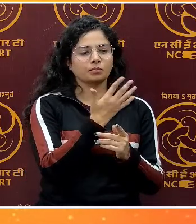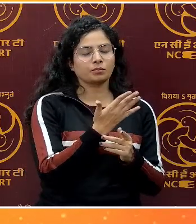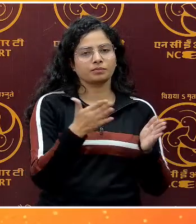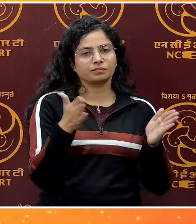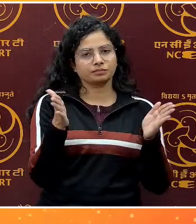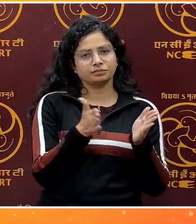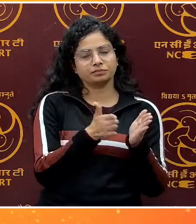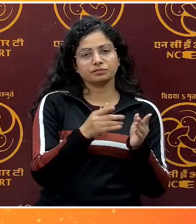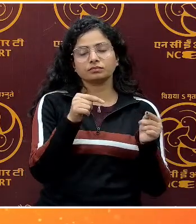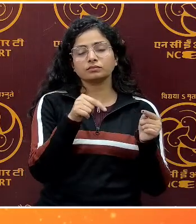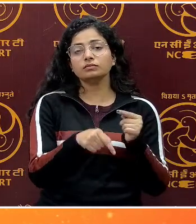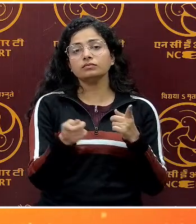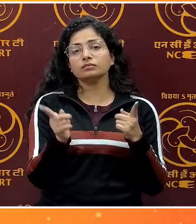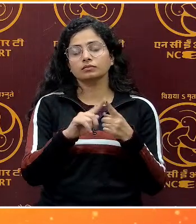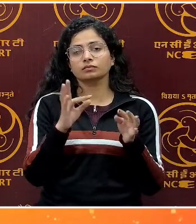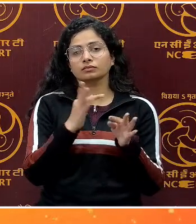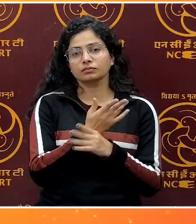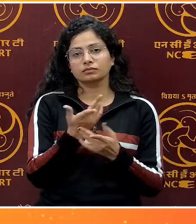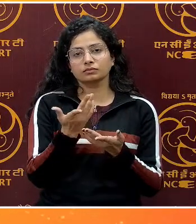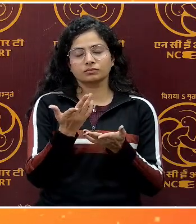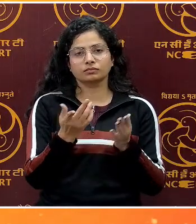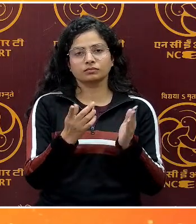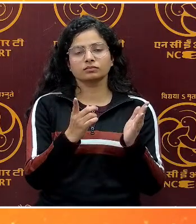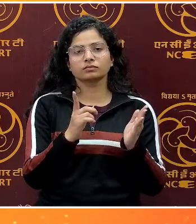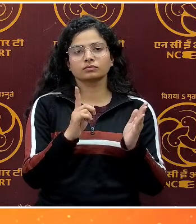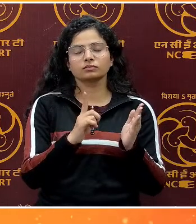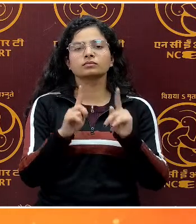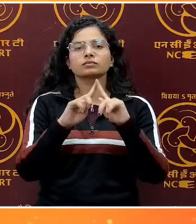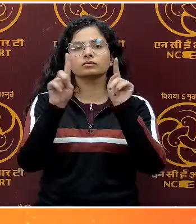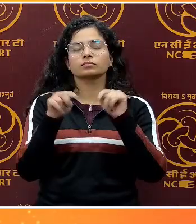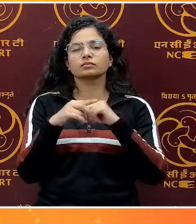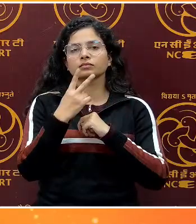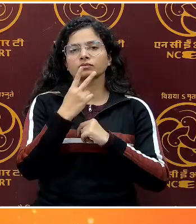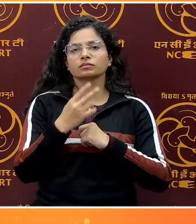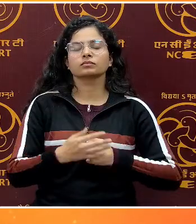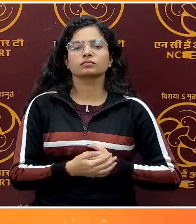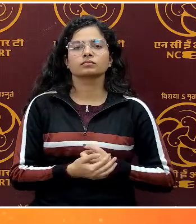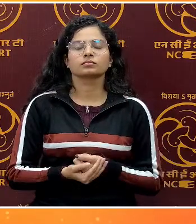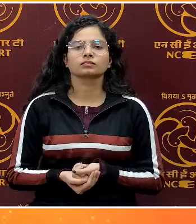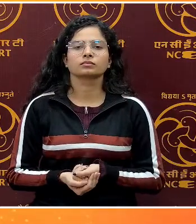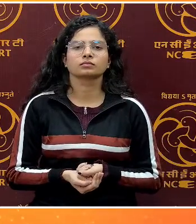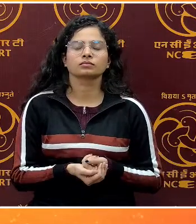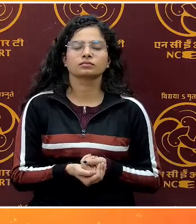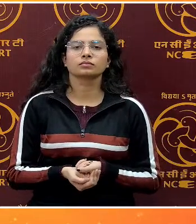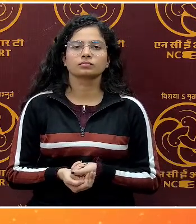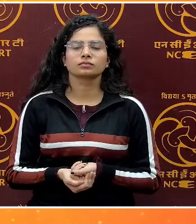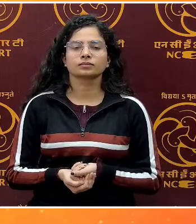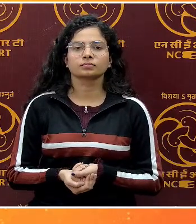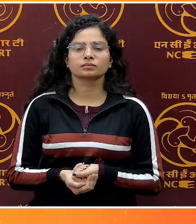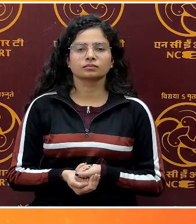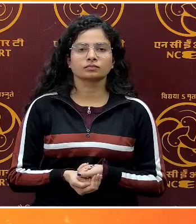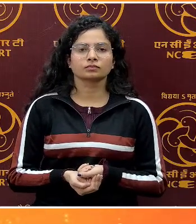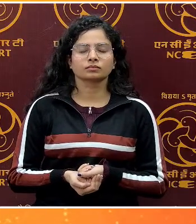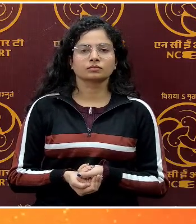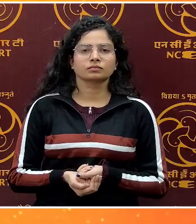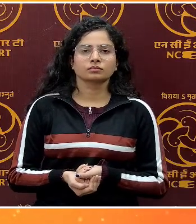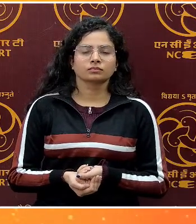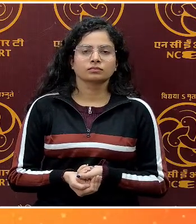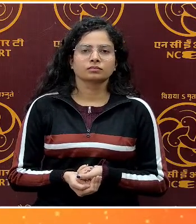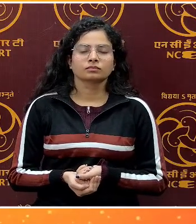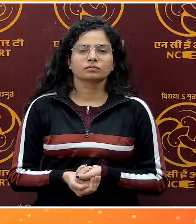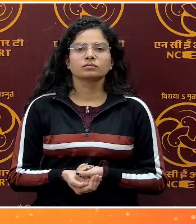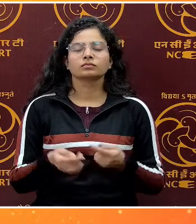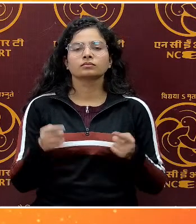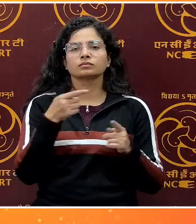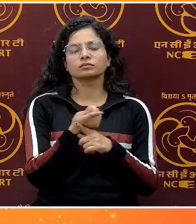In this case you see object is here, close to the mirror, this is the mirror and here is the object. In